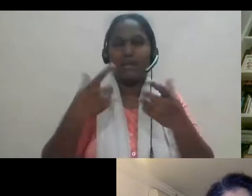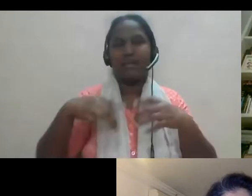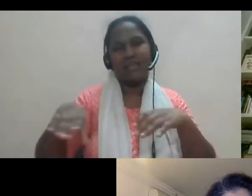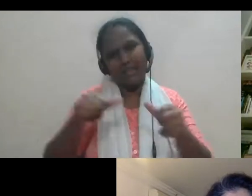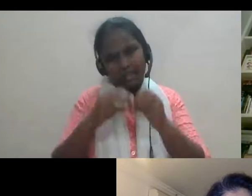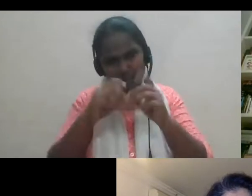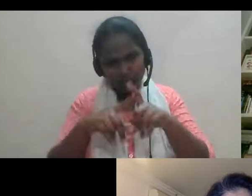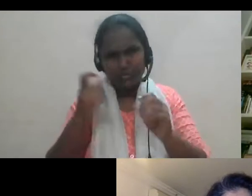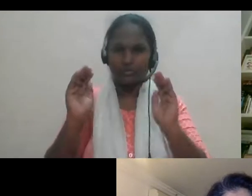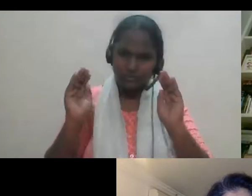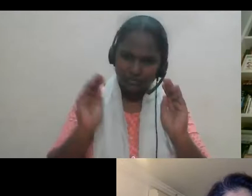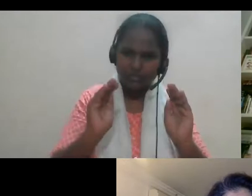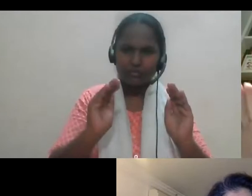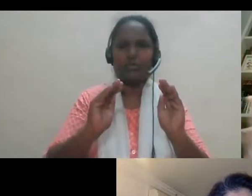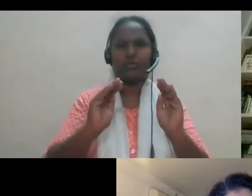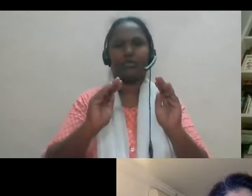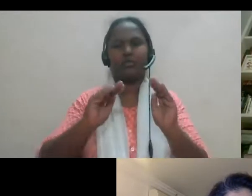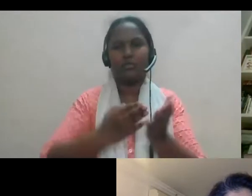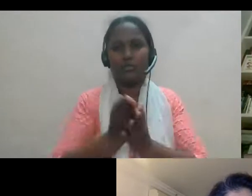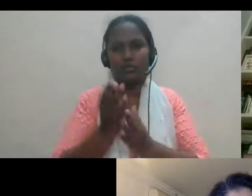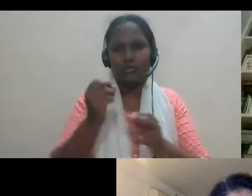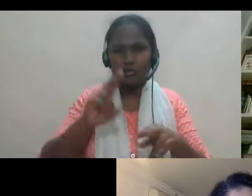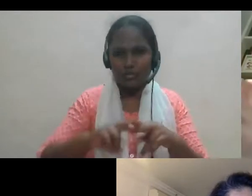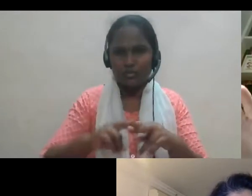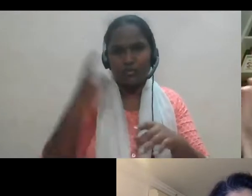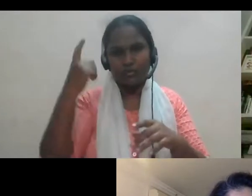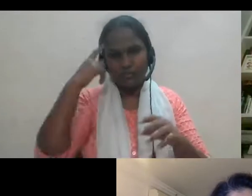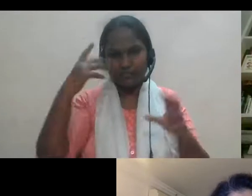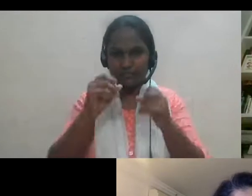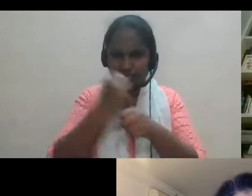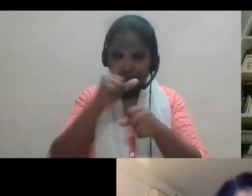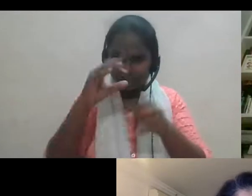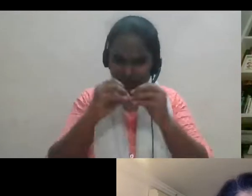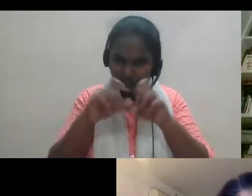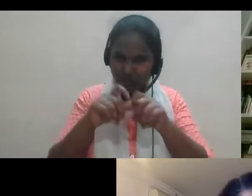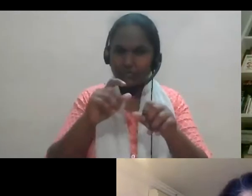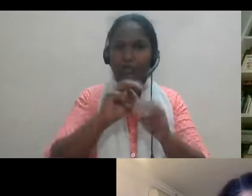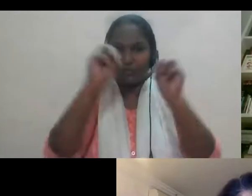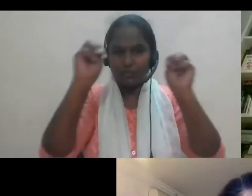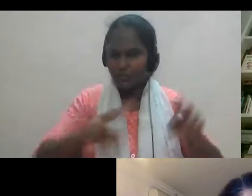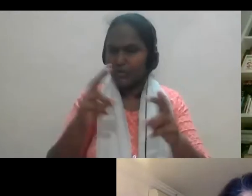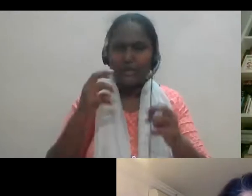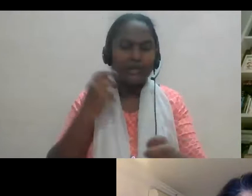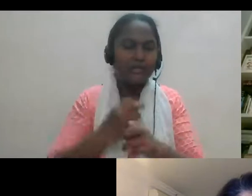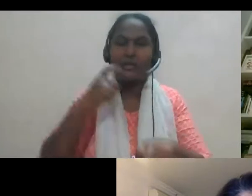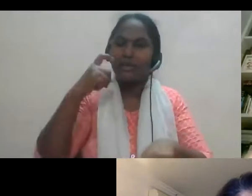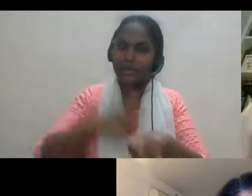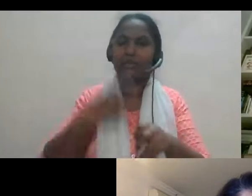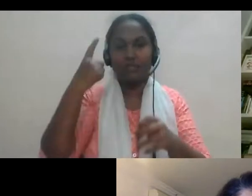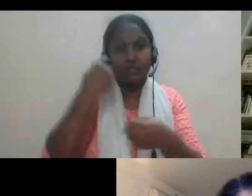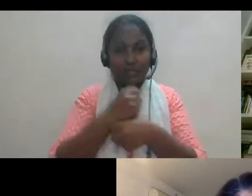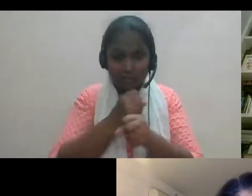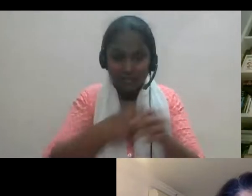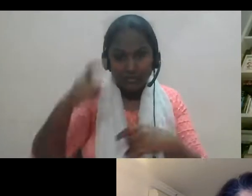the artists throughout the closure of the museum and throughout this very difficult time. So we created a